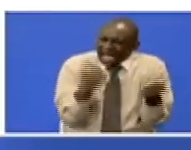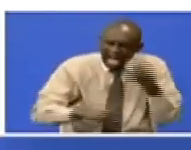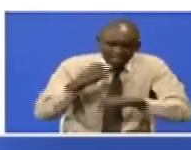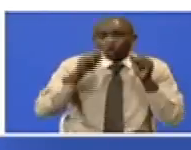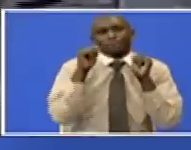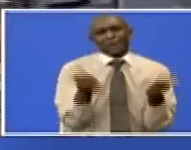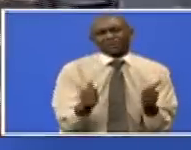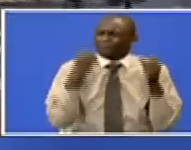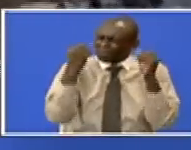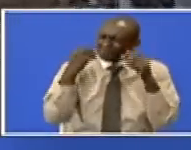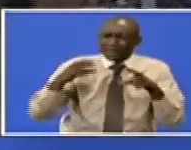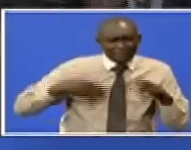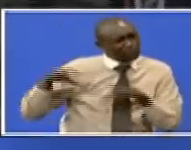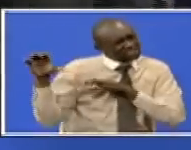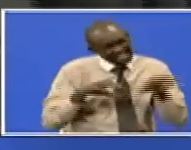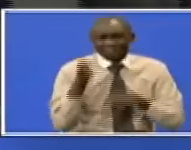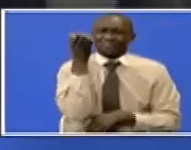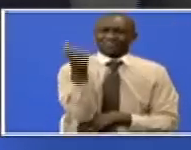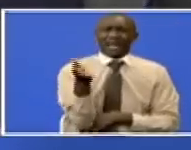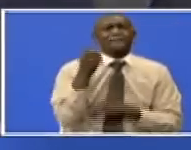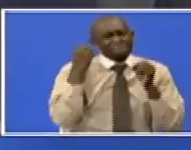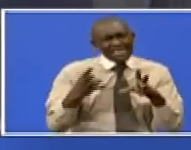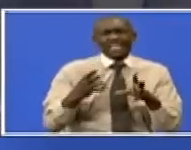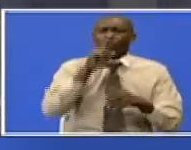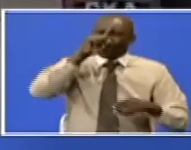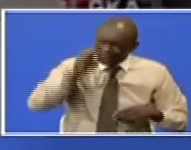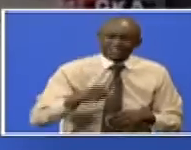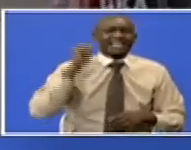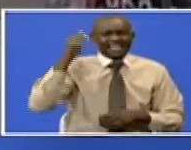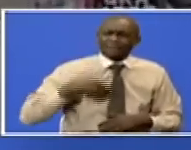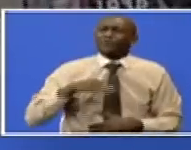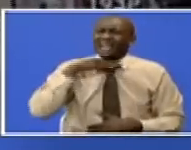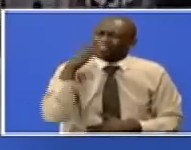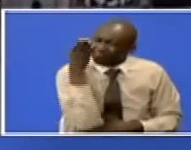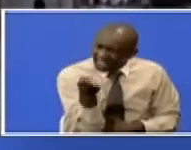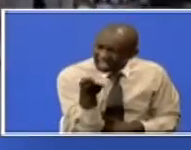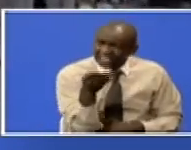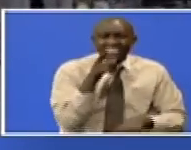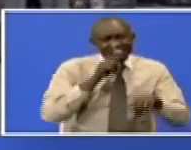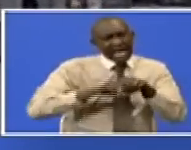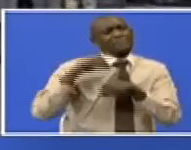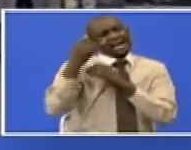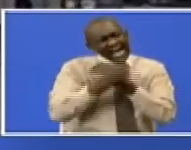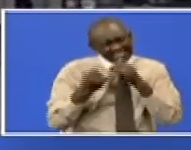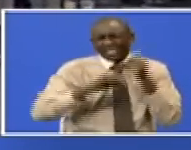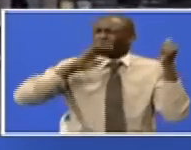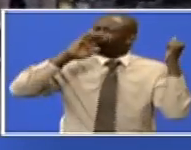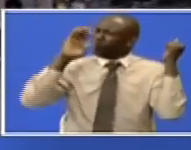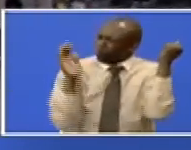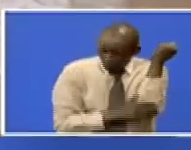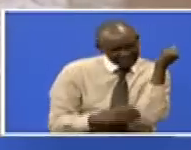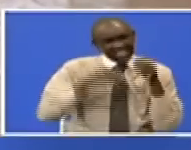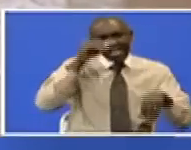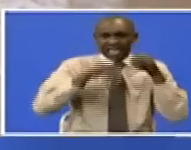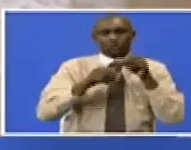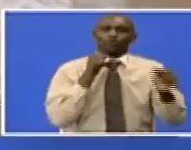affected hundreds of lives and resulted in the death of more than 1,000 Kenyans when the country underwent one of its worst days in